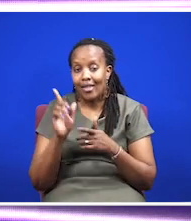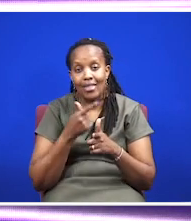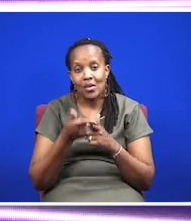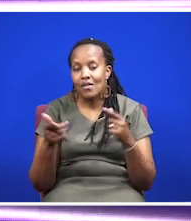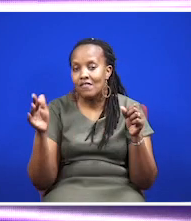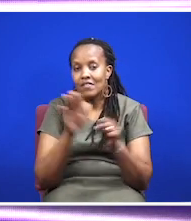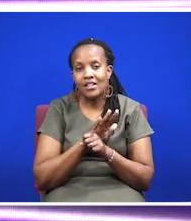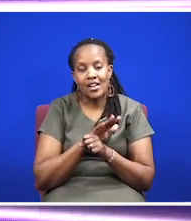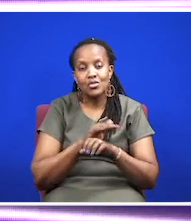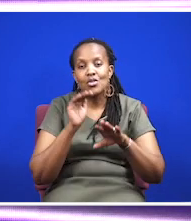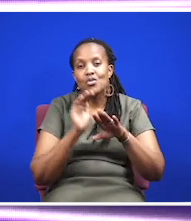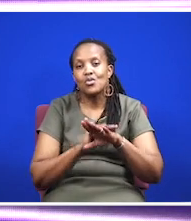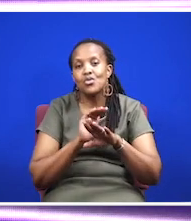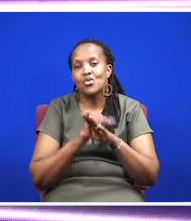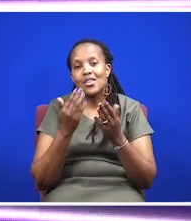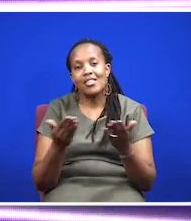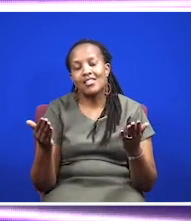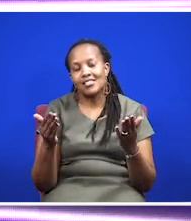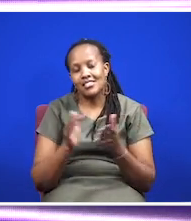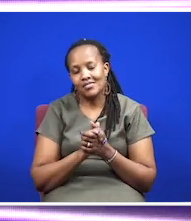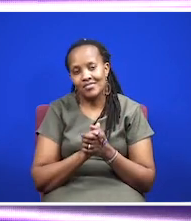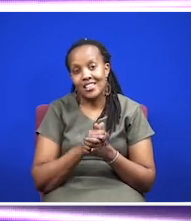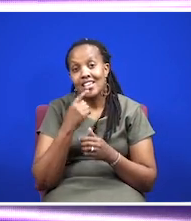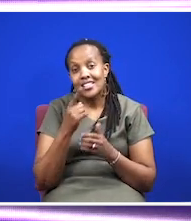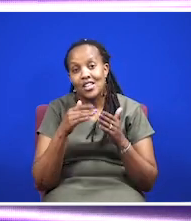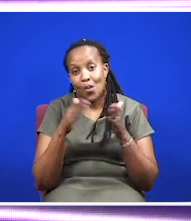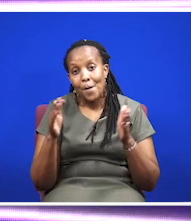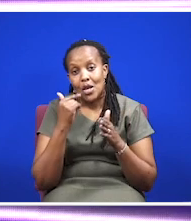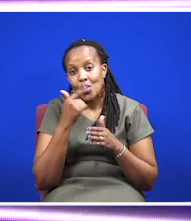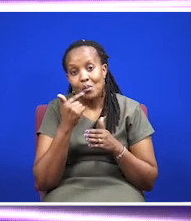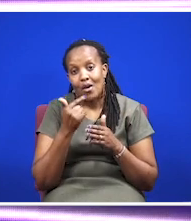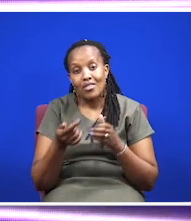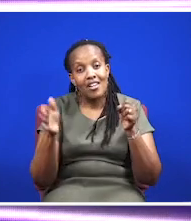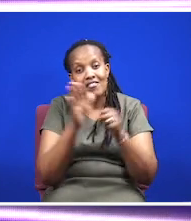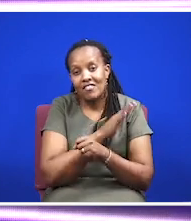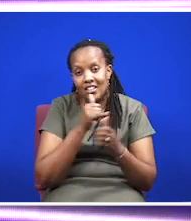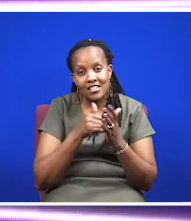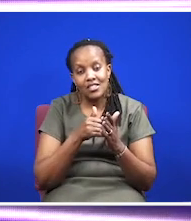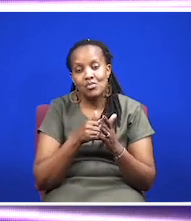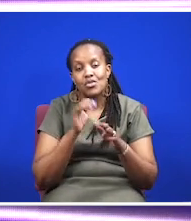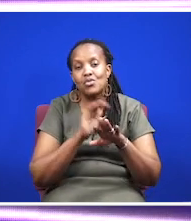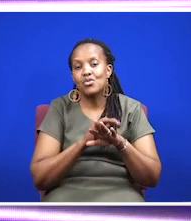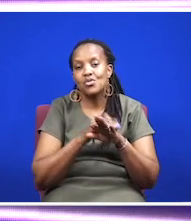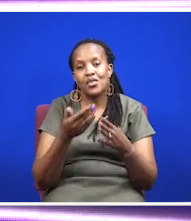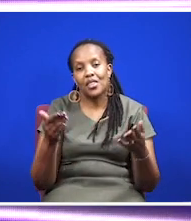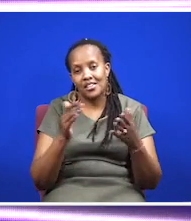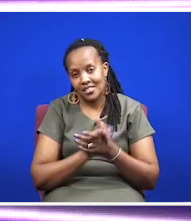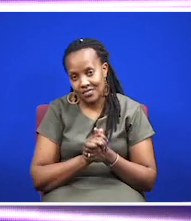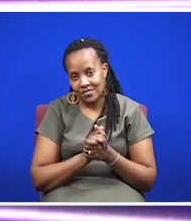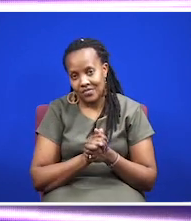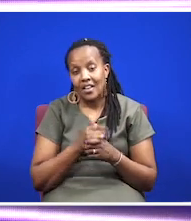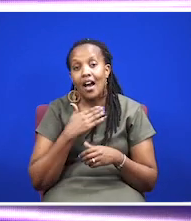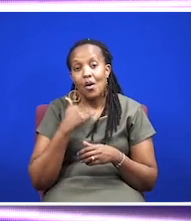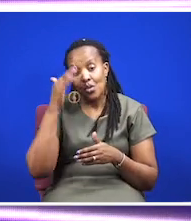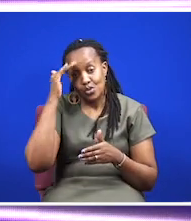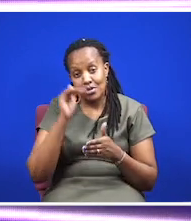tell us, open wide your mouth, and I will fill it with good things. And I want to believe that we